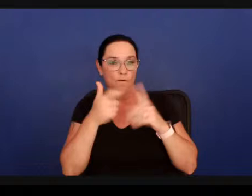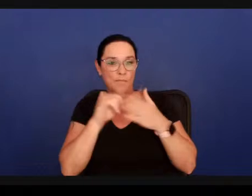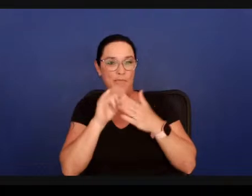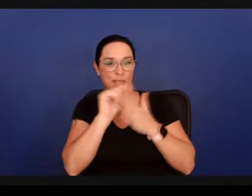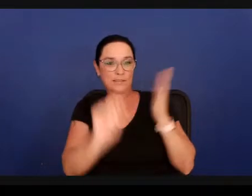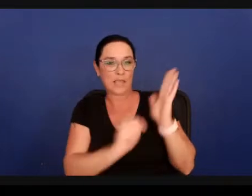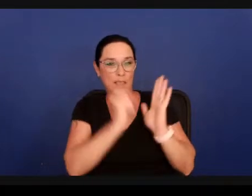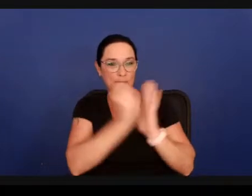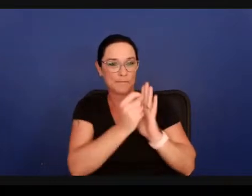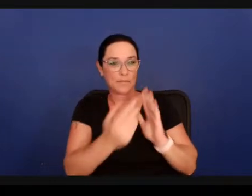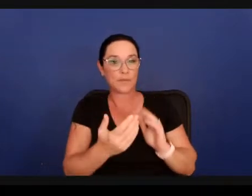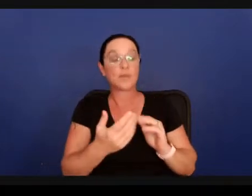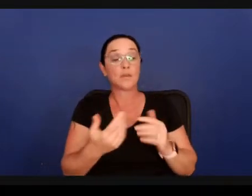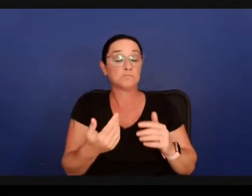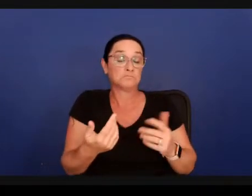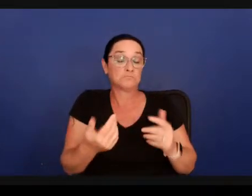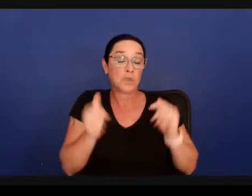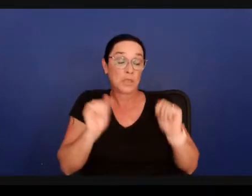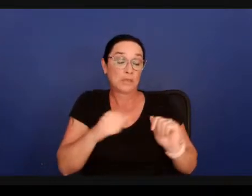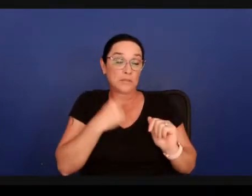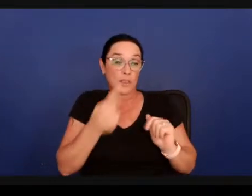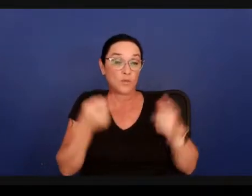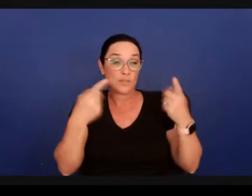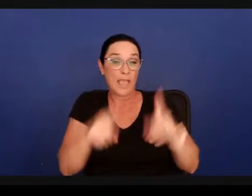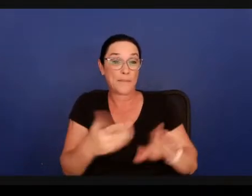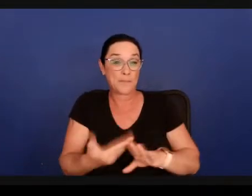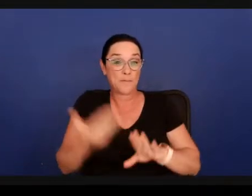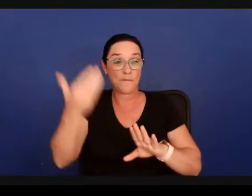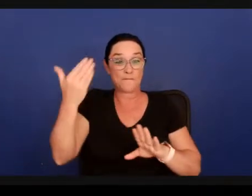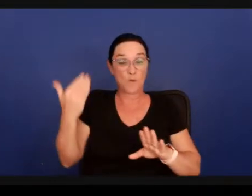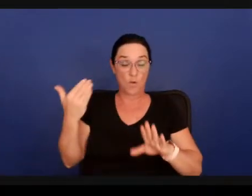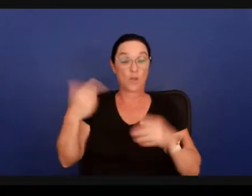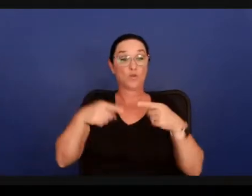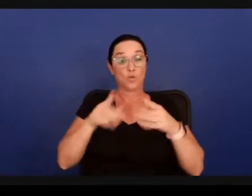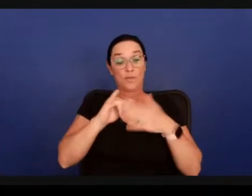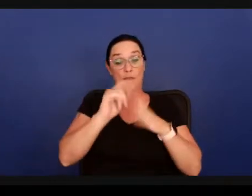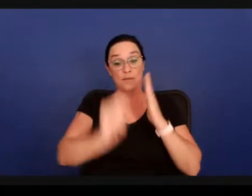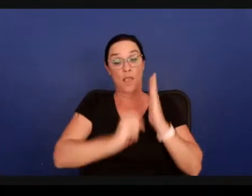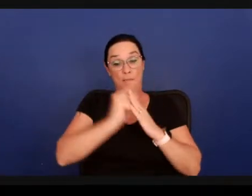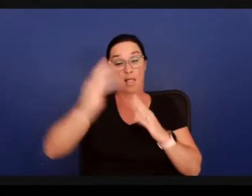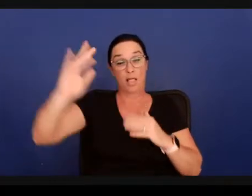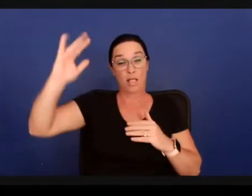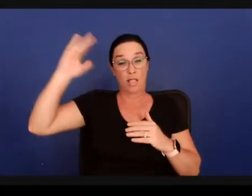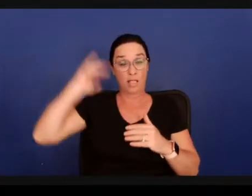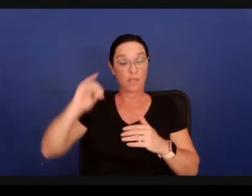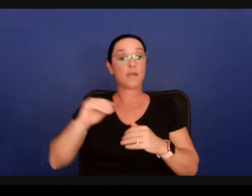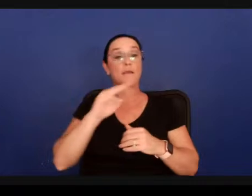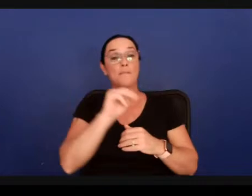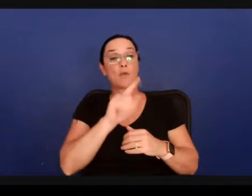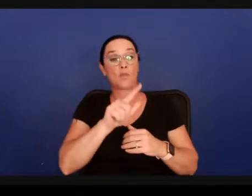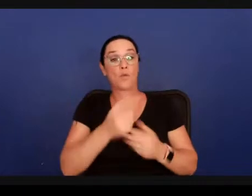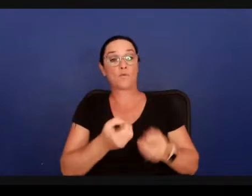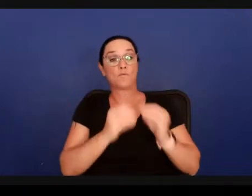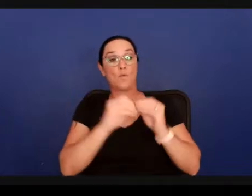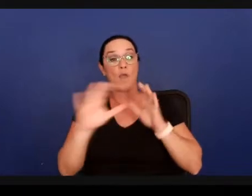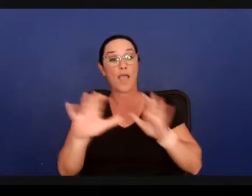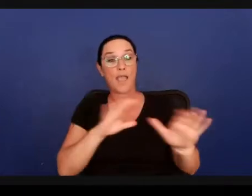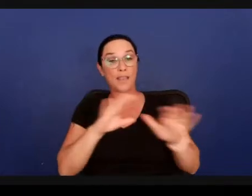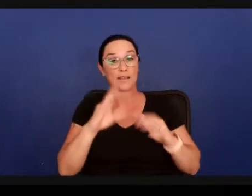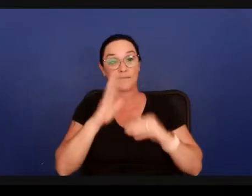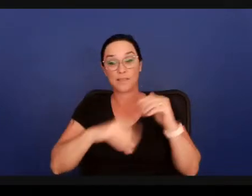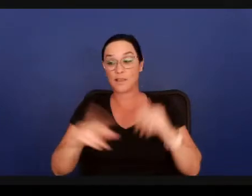it has happened in the past. During that era in the past, it seemed like Mauna Loa was more active than